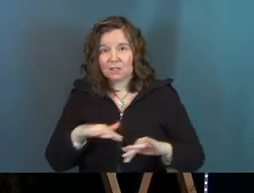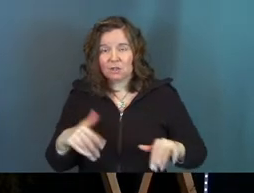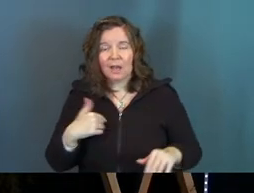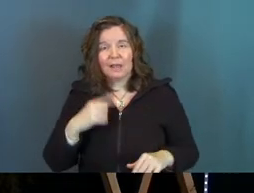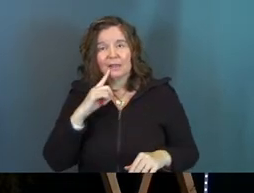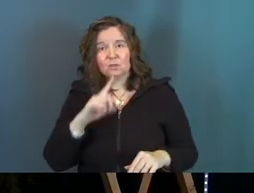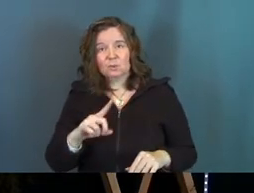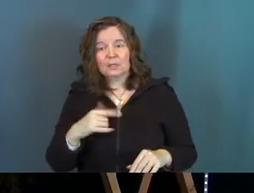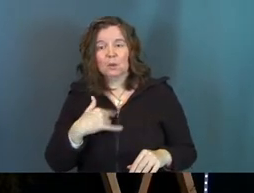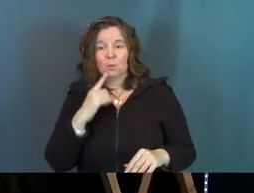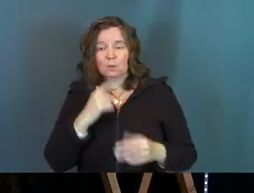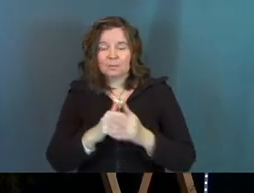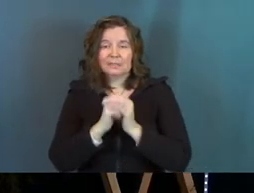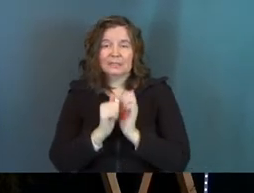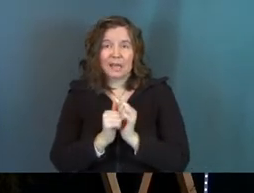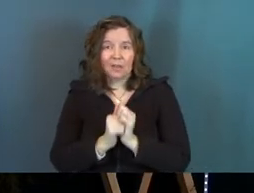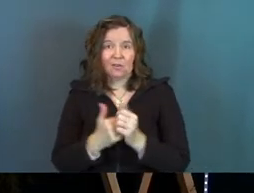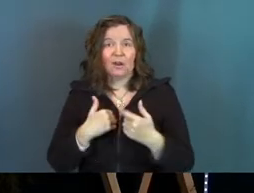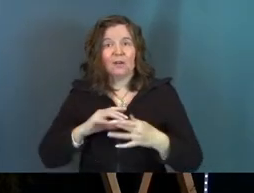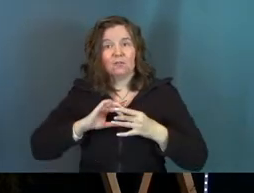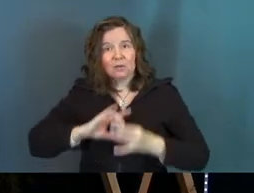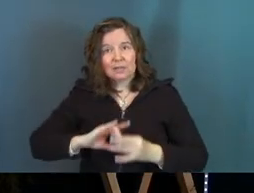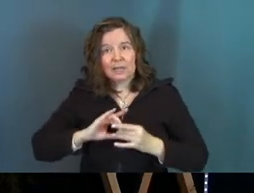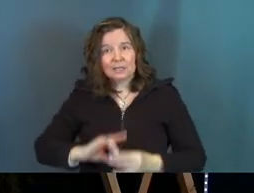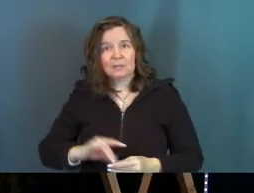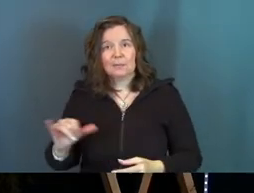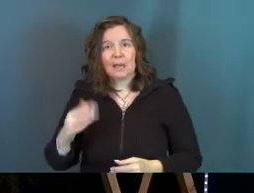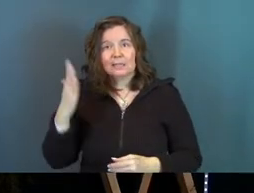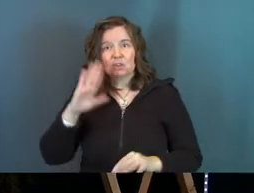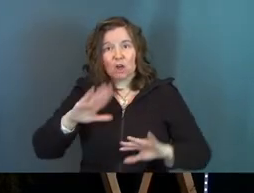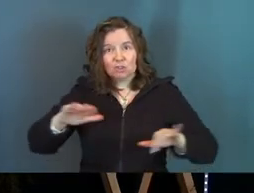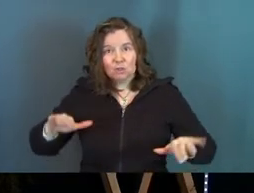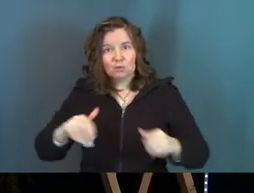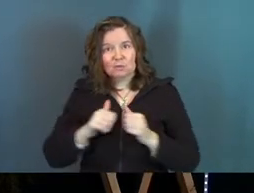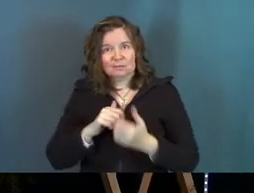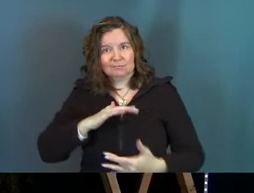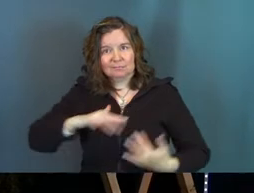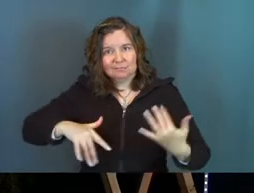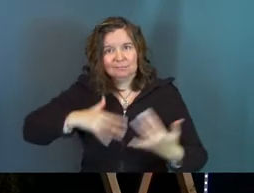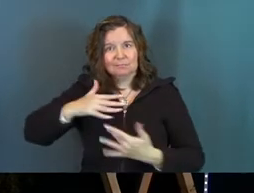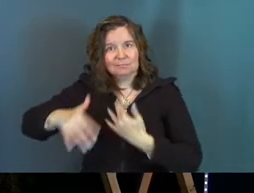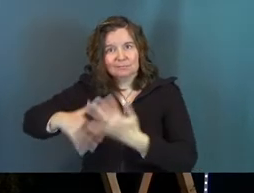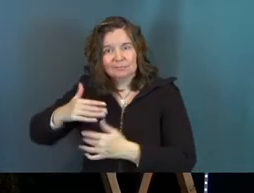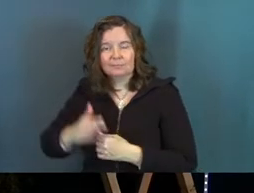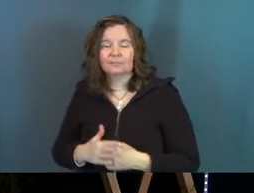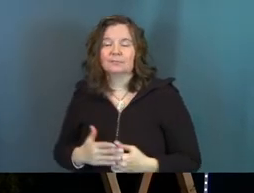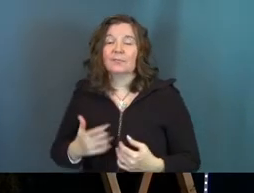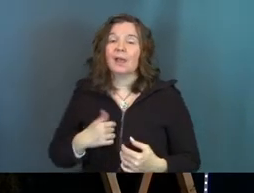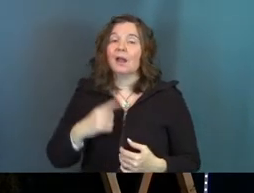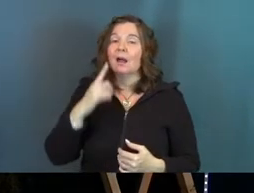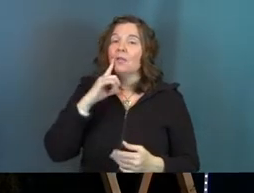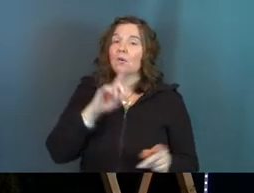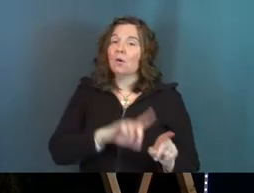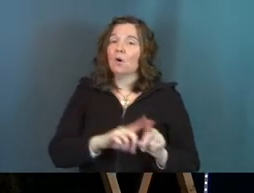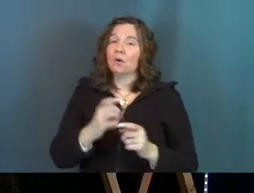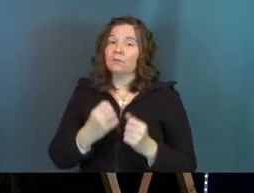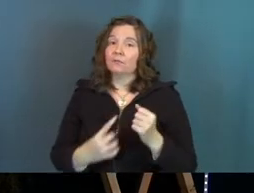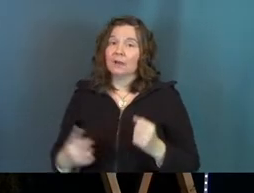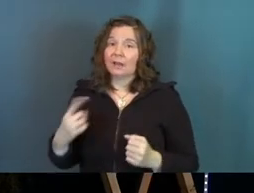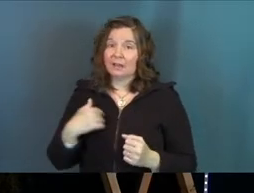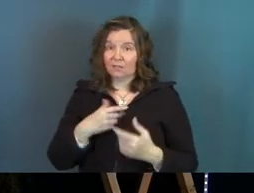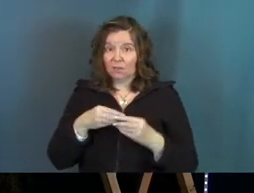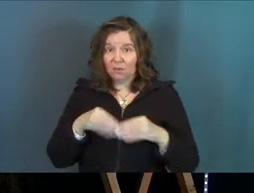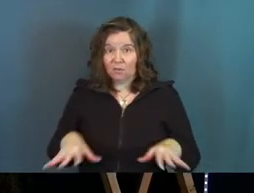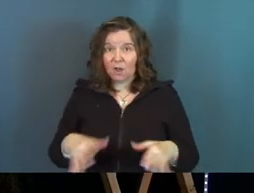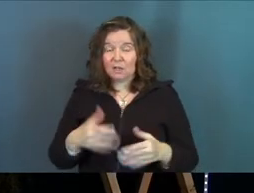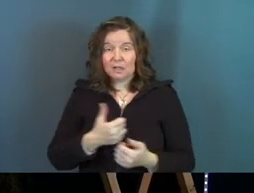I think that's really it. We're going to be together and have a relationship as God's children. And I think also for anybody, if you've